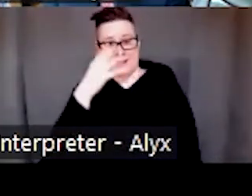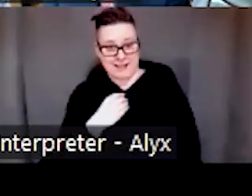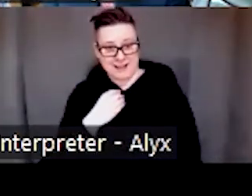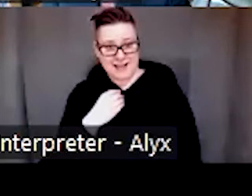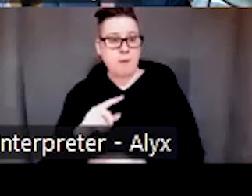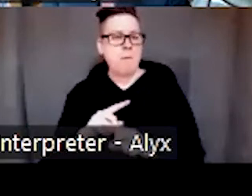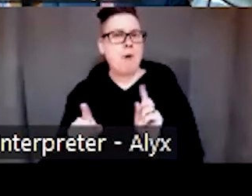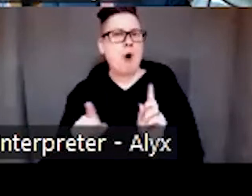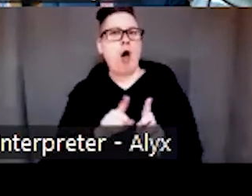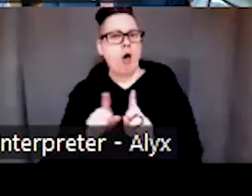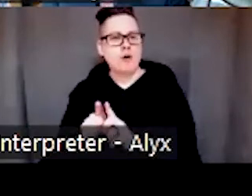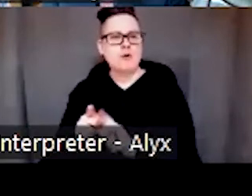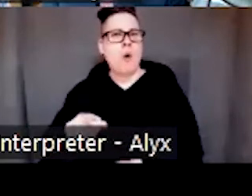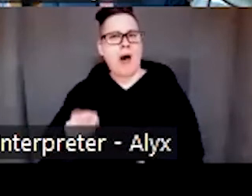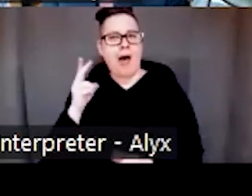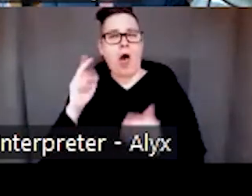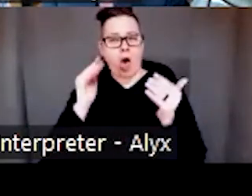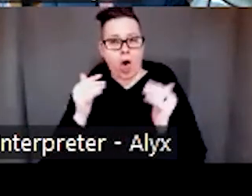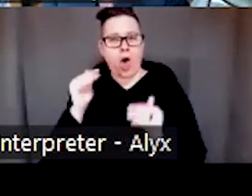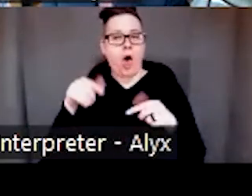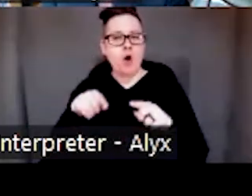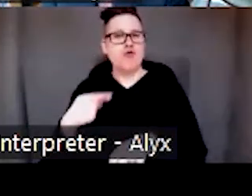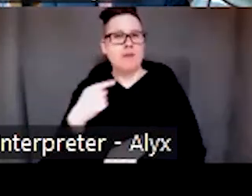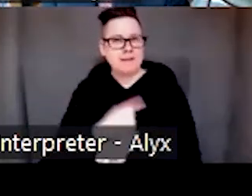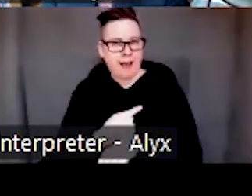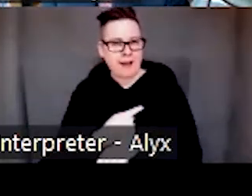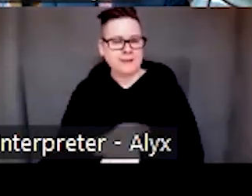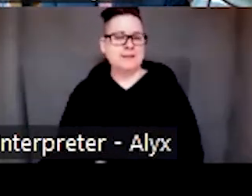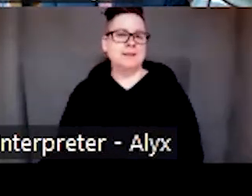they also had high sleepiness during the day.